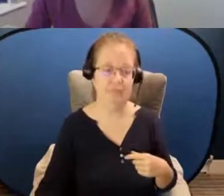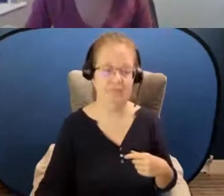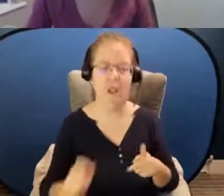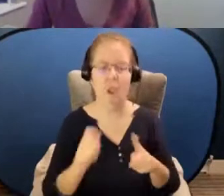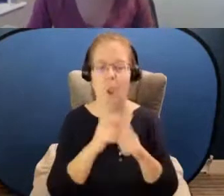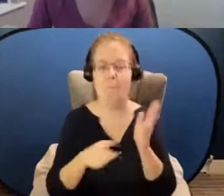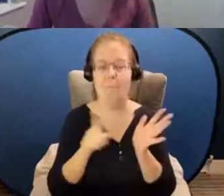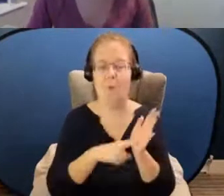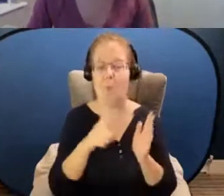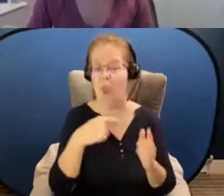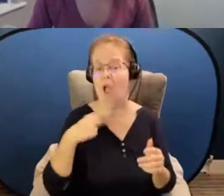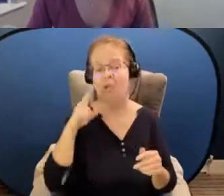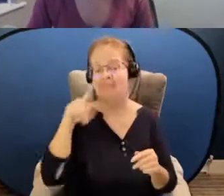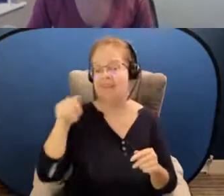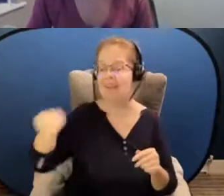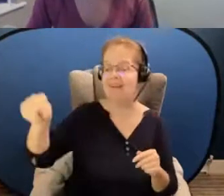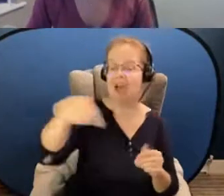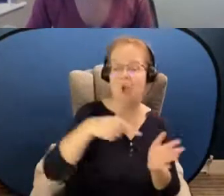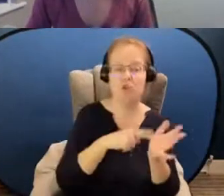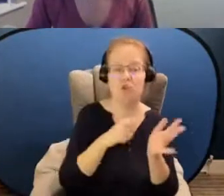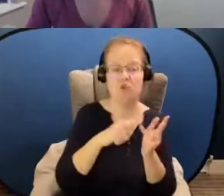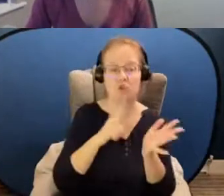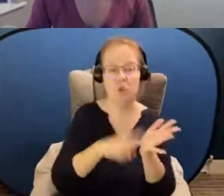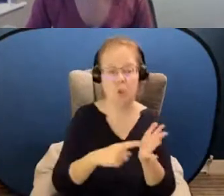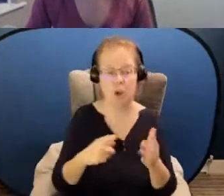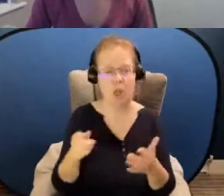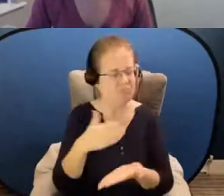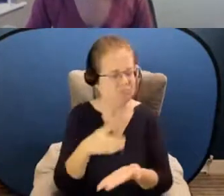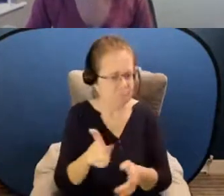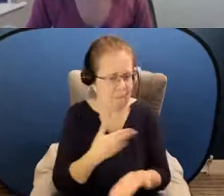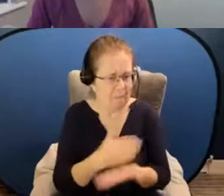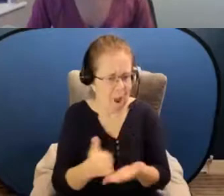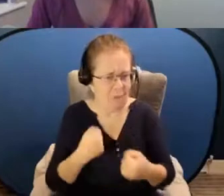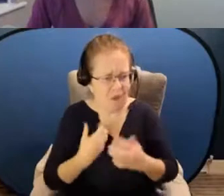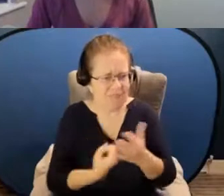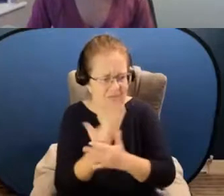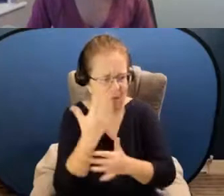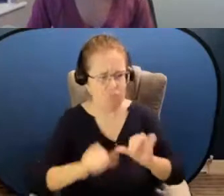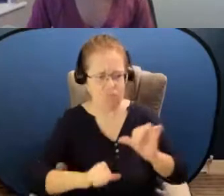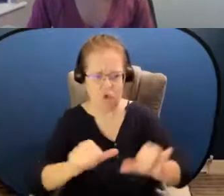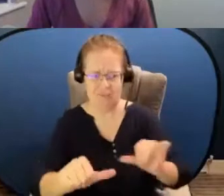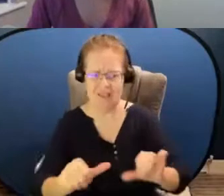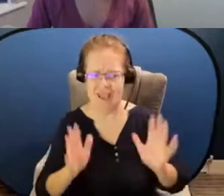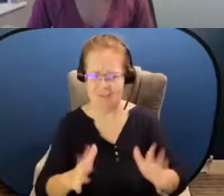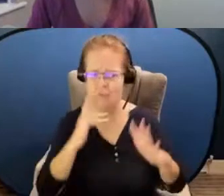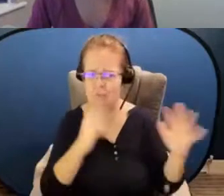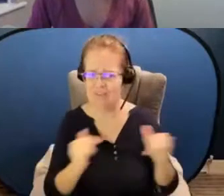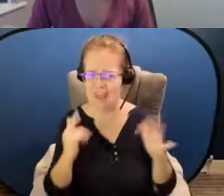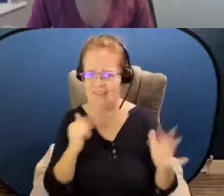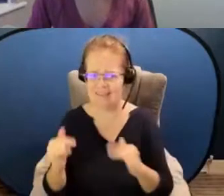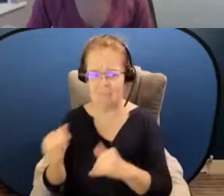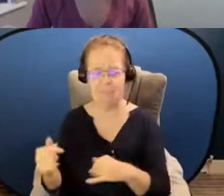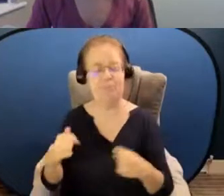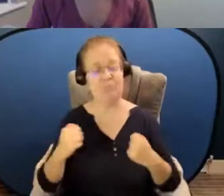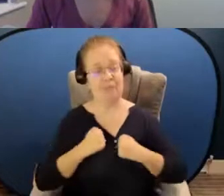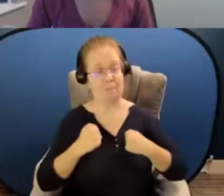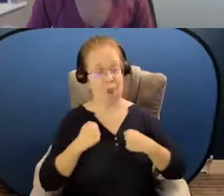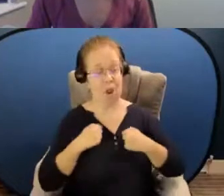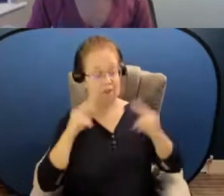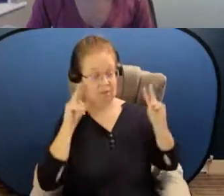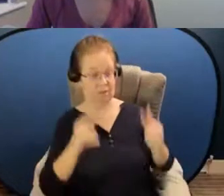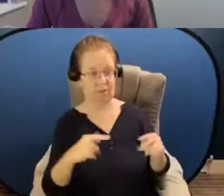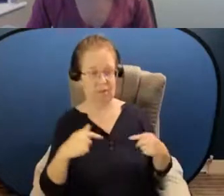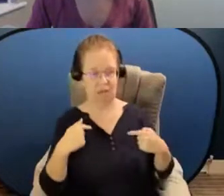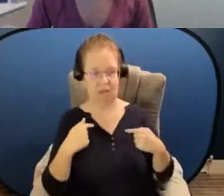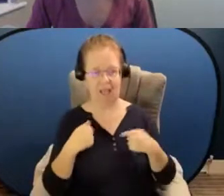I've seen that with other tools too. I mean, ourselves too, that's part of our development process. And just to give a perspective, I worked